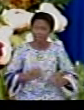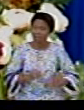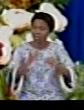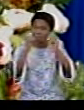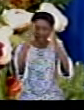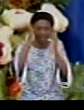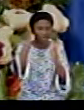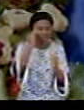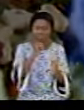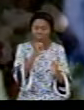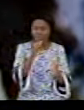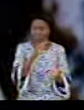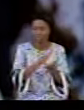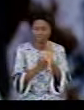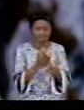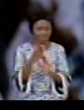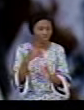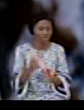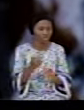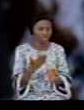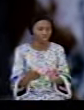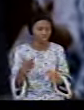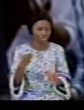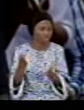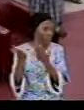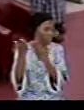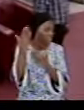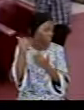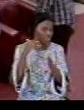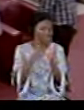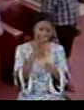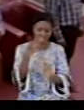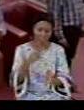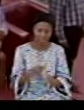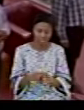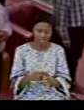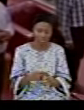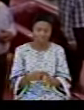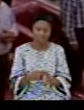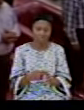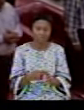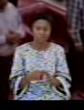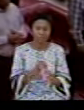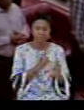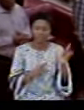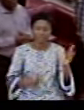past in Jesus' name. Lord,